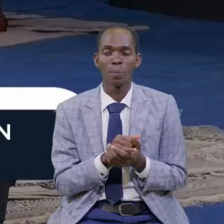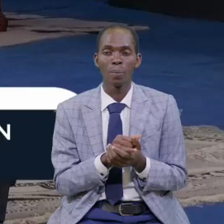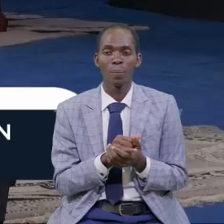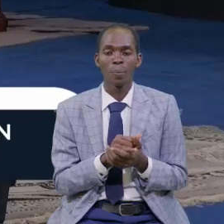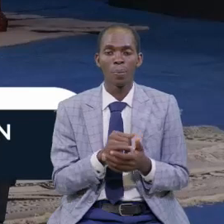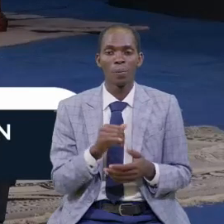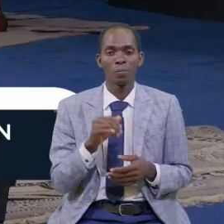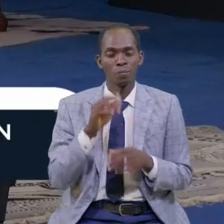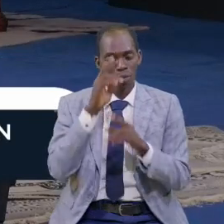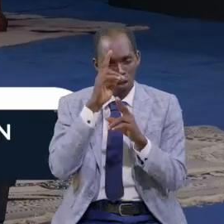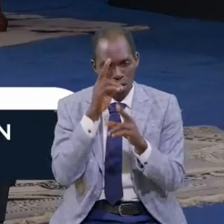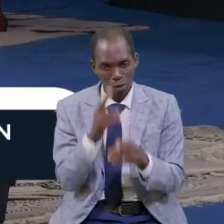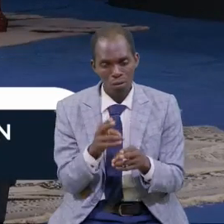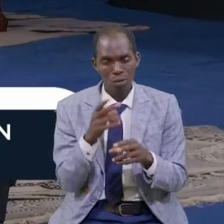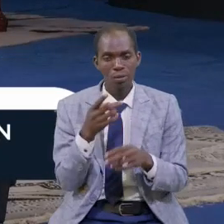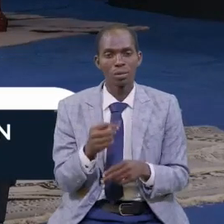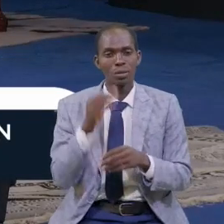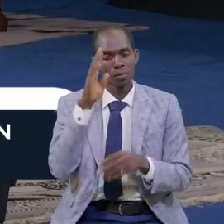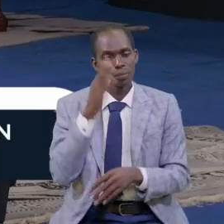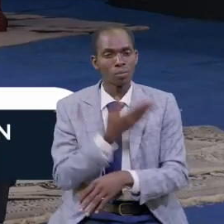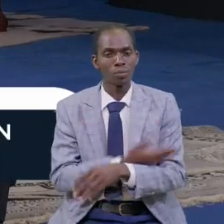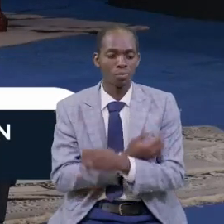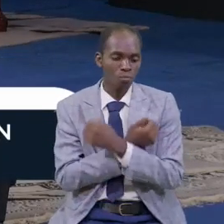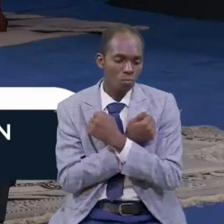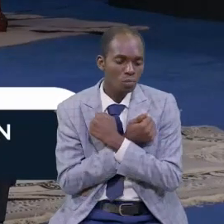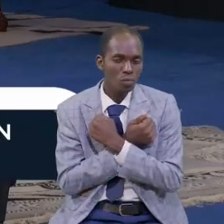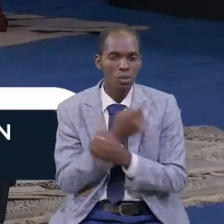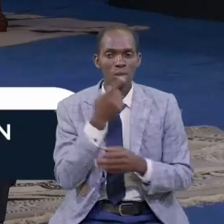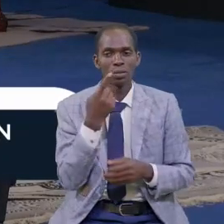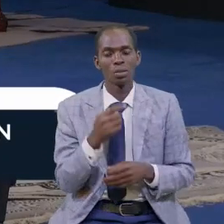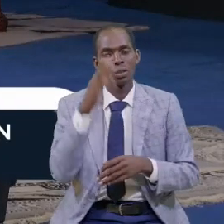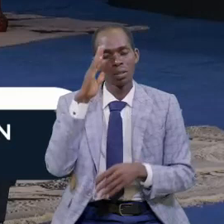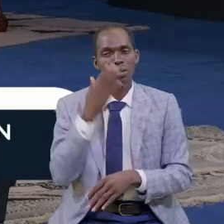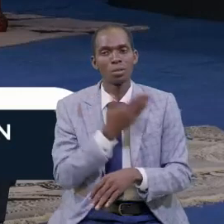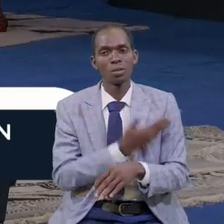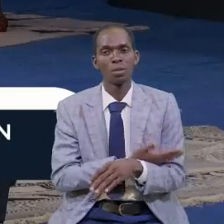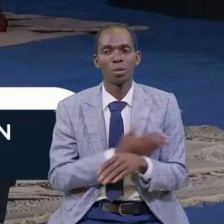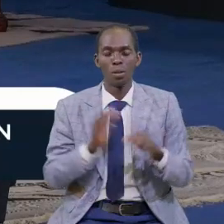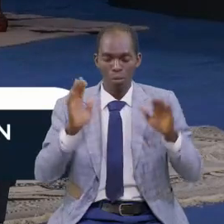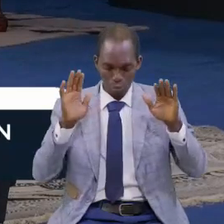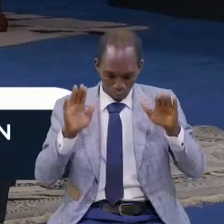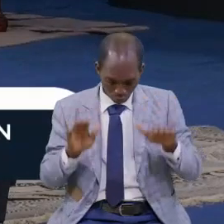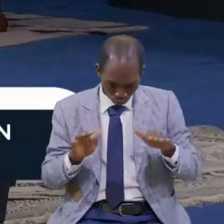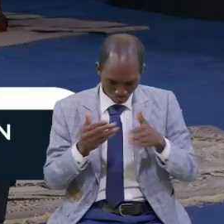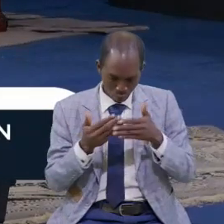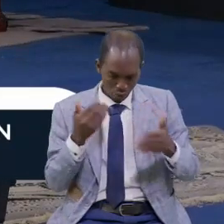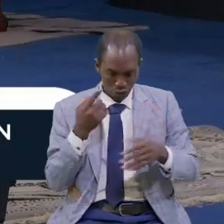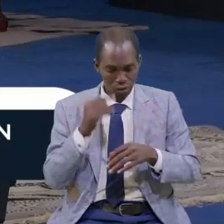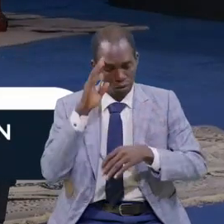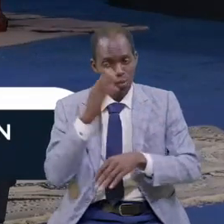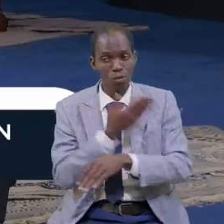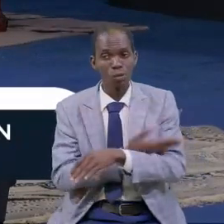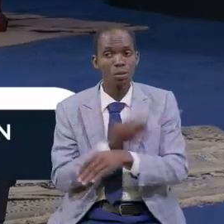Son, love the Son, bend before the Son. You see, in those days,